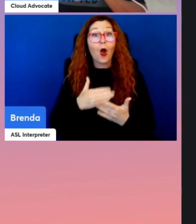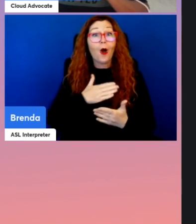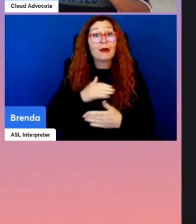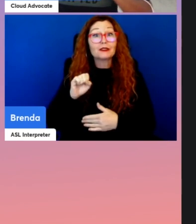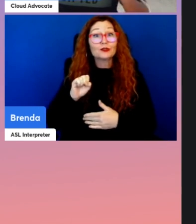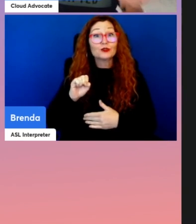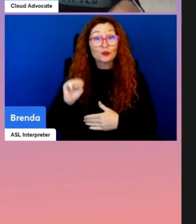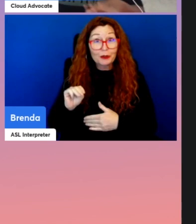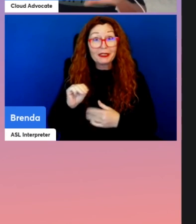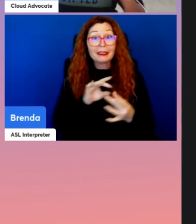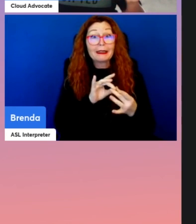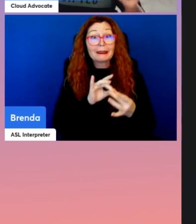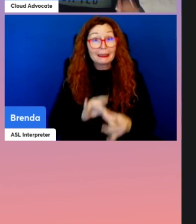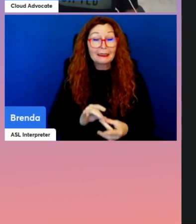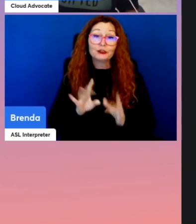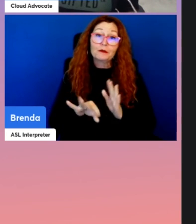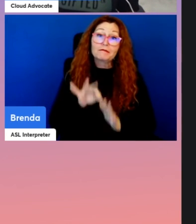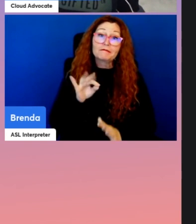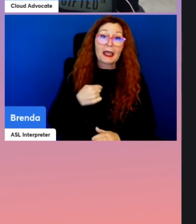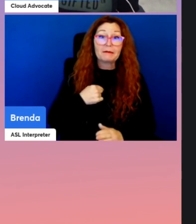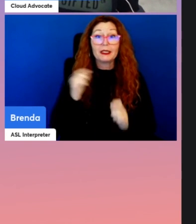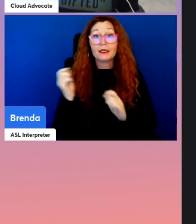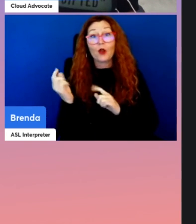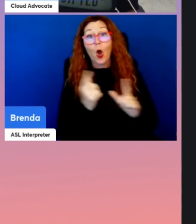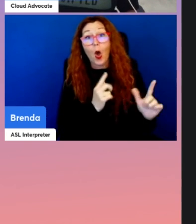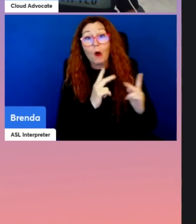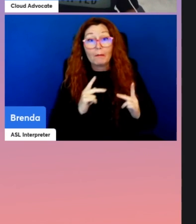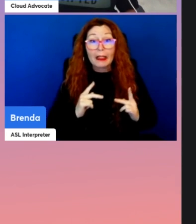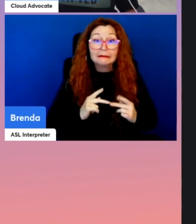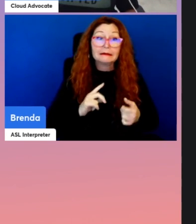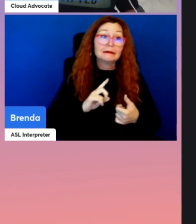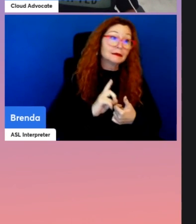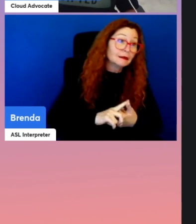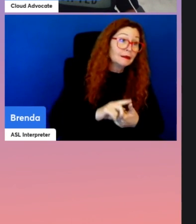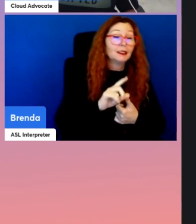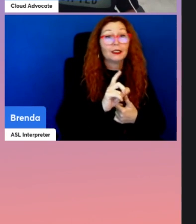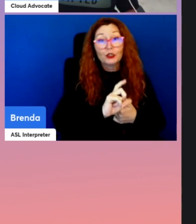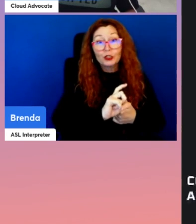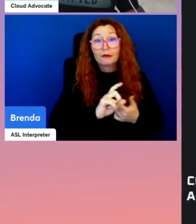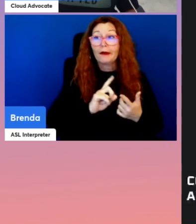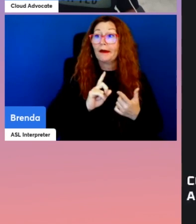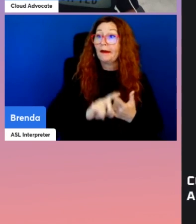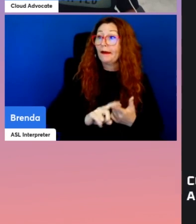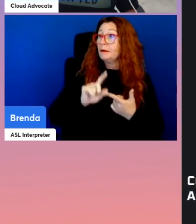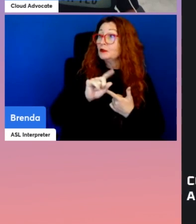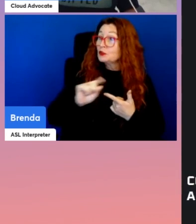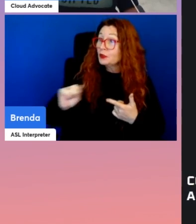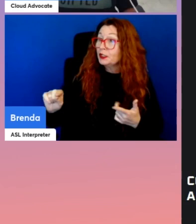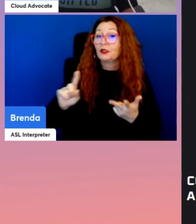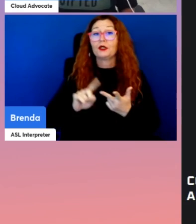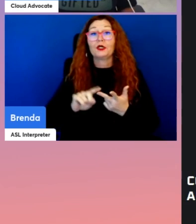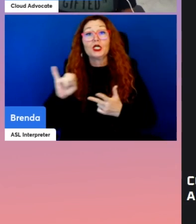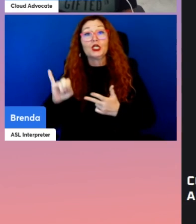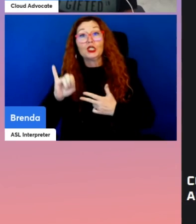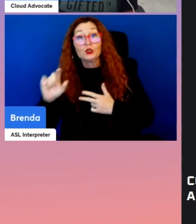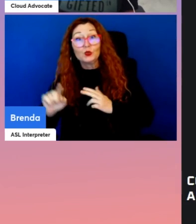Twitter and YouTube and all those good things. And